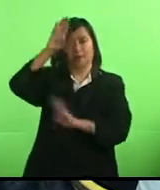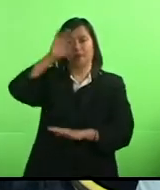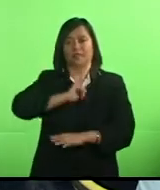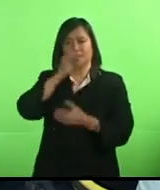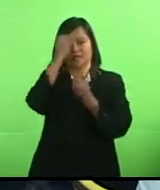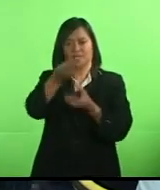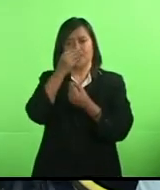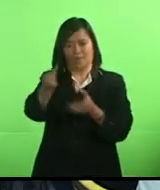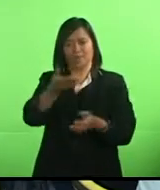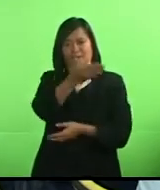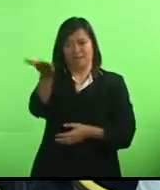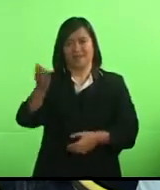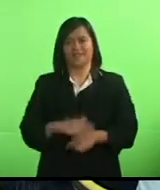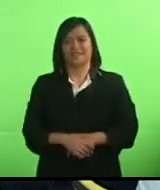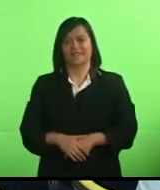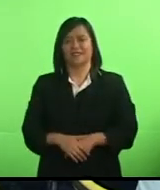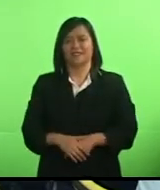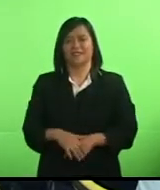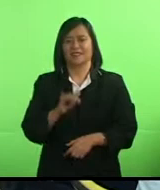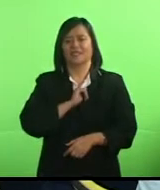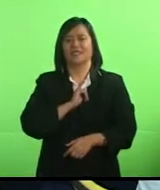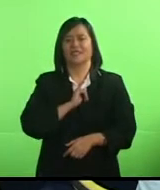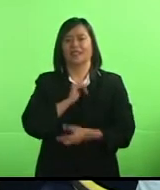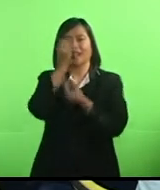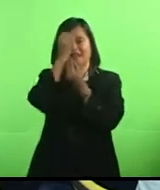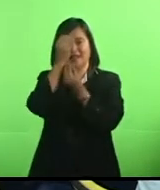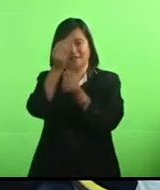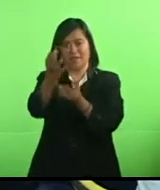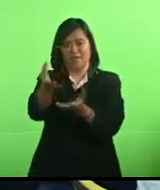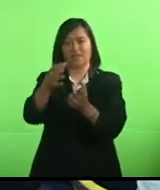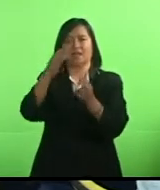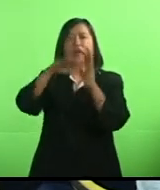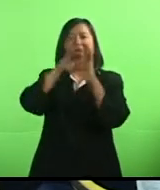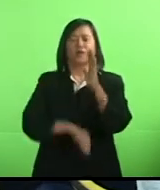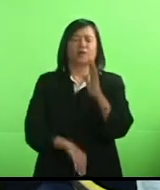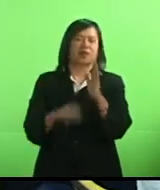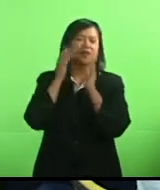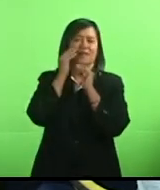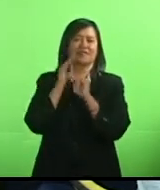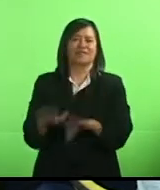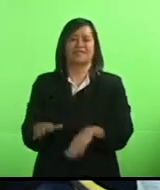40. 40 questions. Kalau lebih, saya bagi tahu lah ya. Kalau lebih, apa, I will inform you. Kurang mana tak